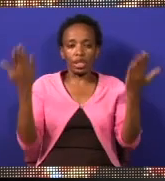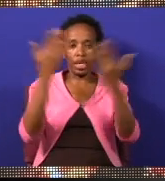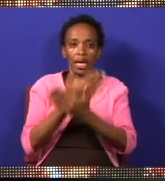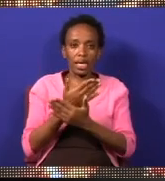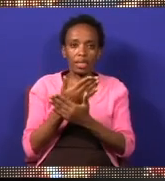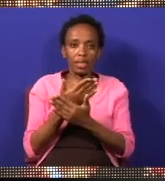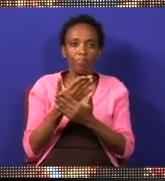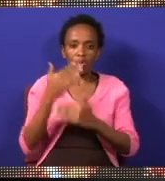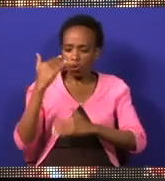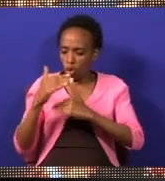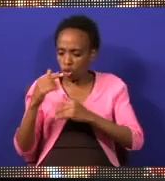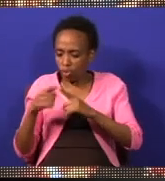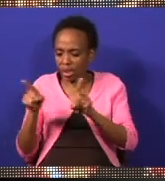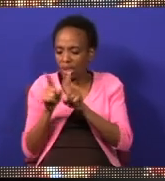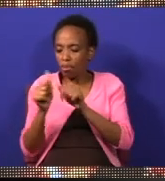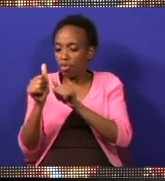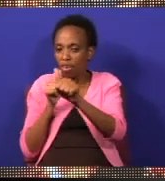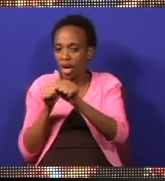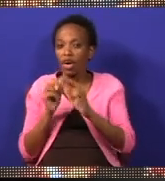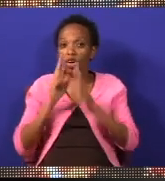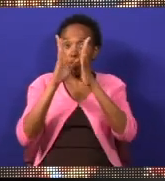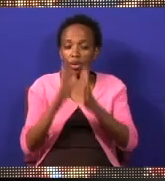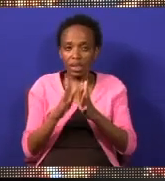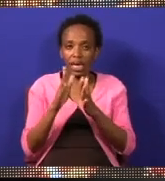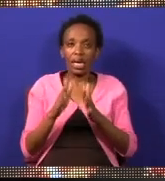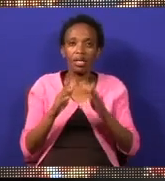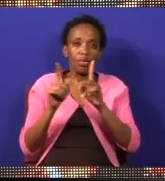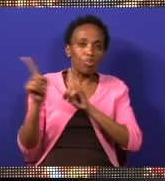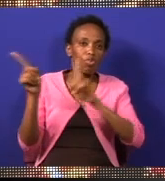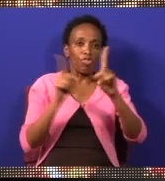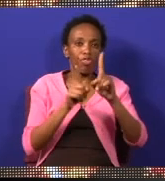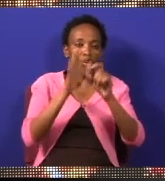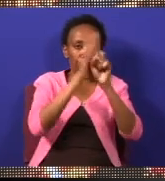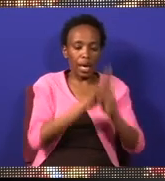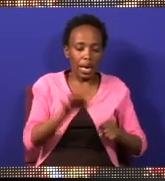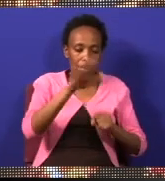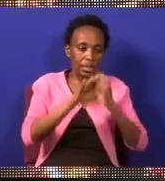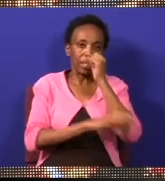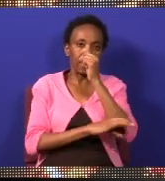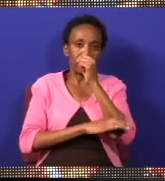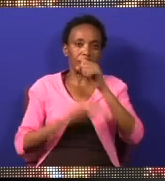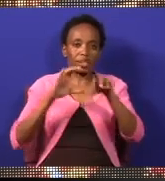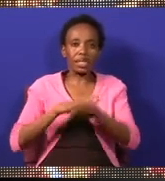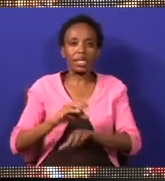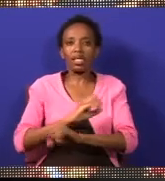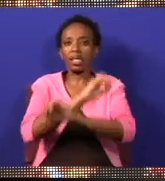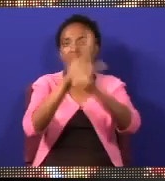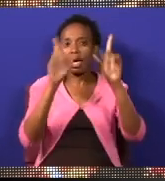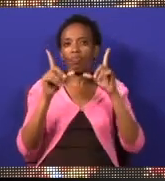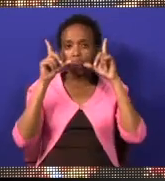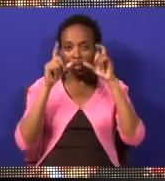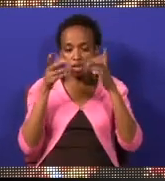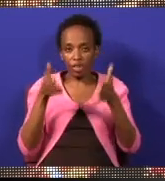So Close Yet So Far, our reporter Maingi Mbugua traversed marginalized areas in the country to get a clear picture of the